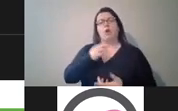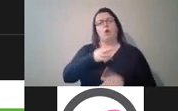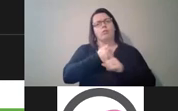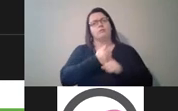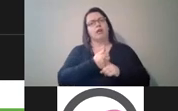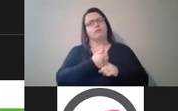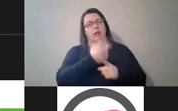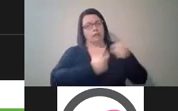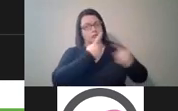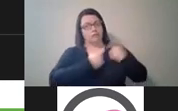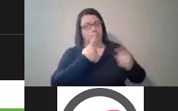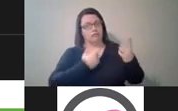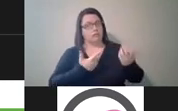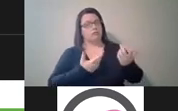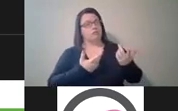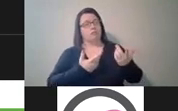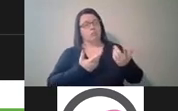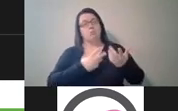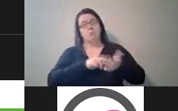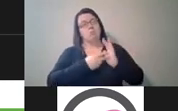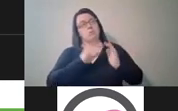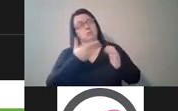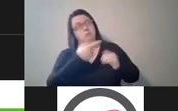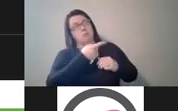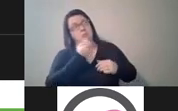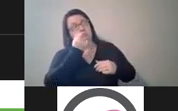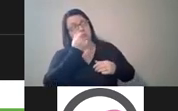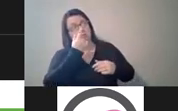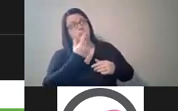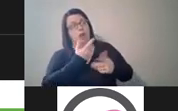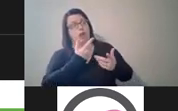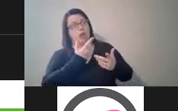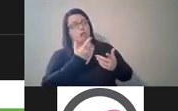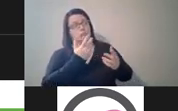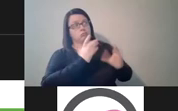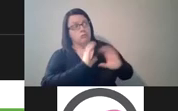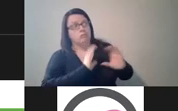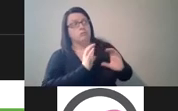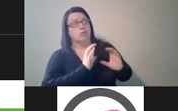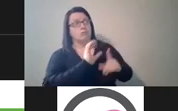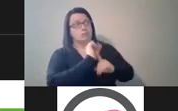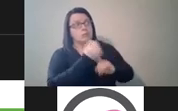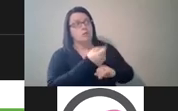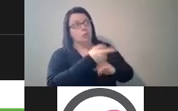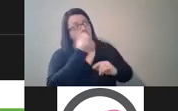ask questions that may indicate that they follow and understand that conversation and situation, for example?